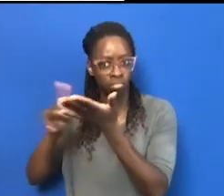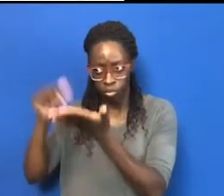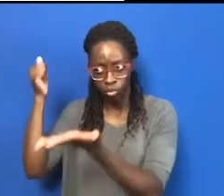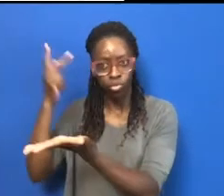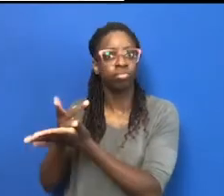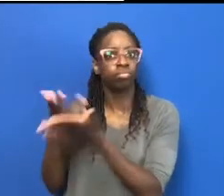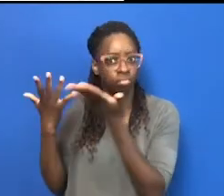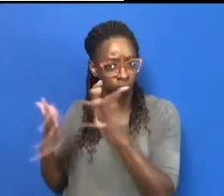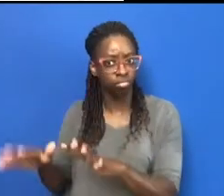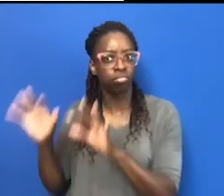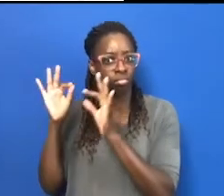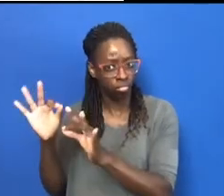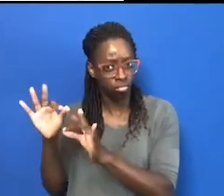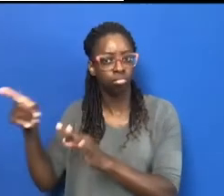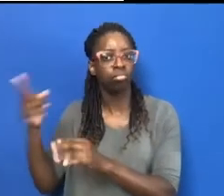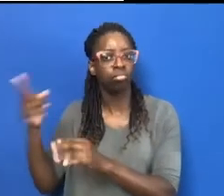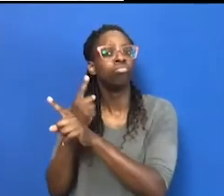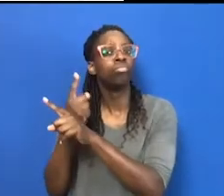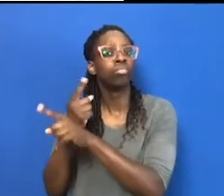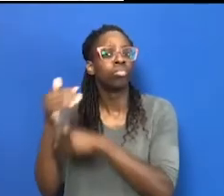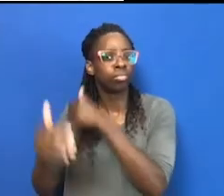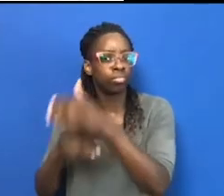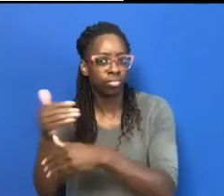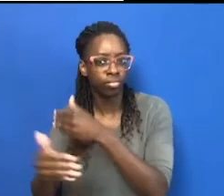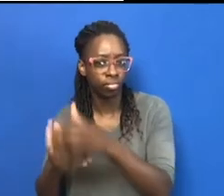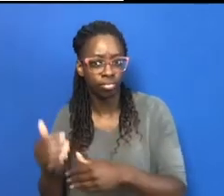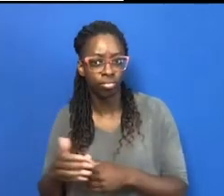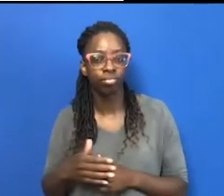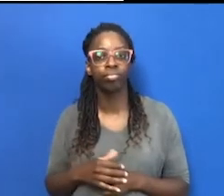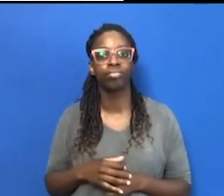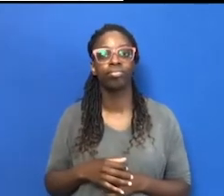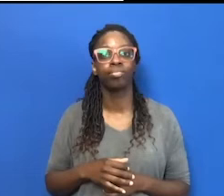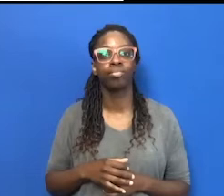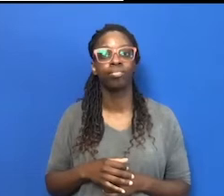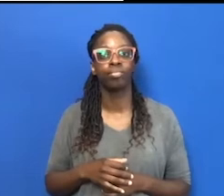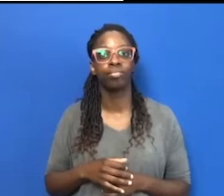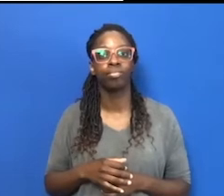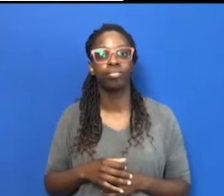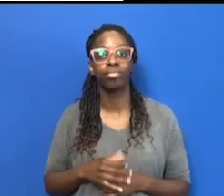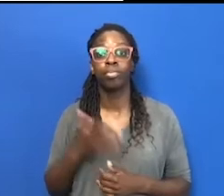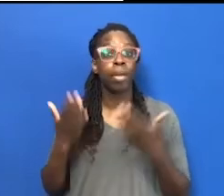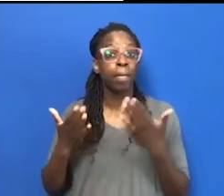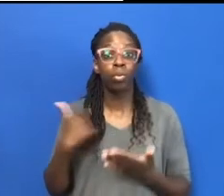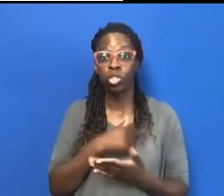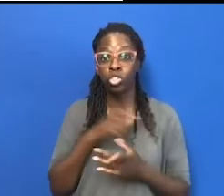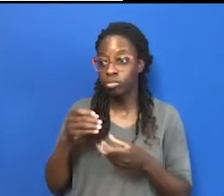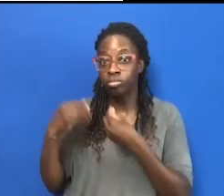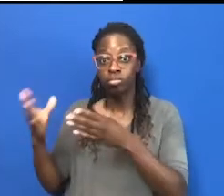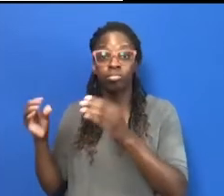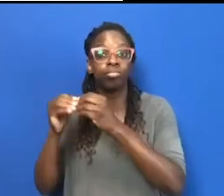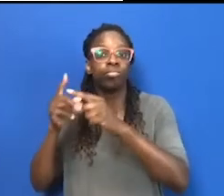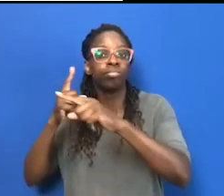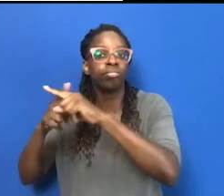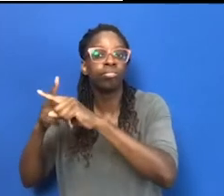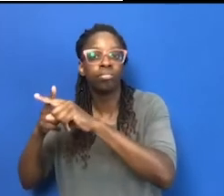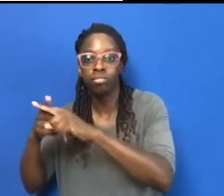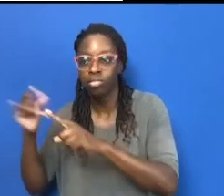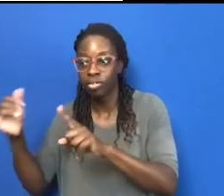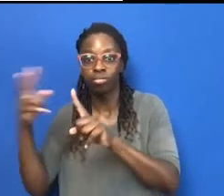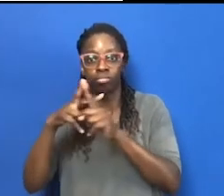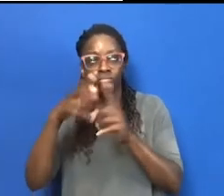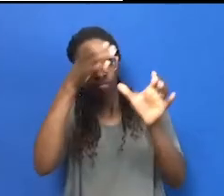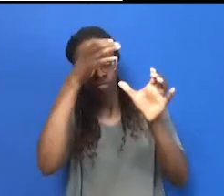understanding practice-based evidence and expert opinion. An open-ended round 1 survey was deployed in